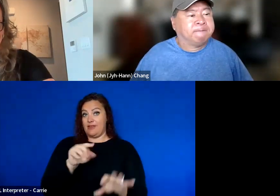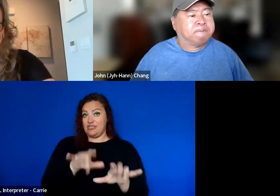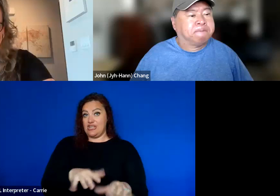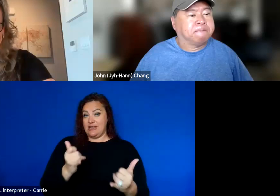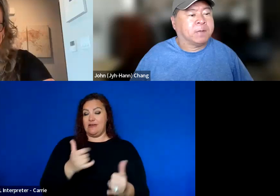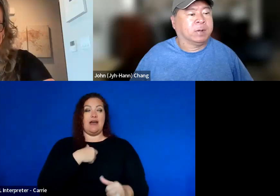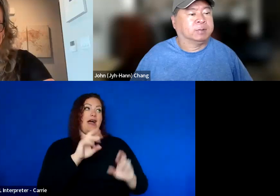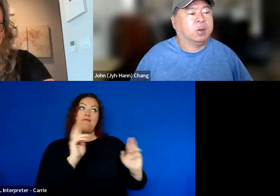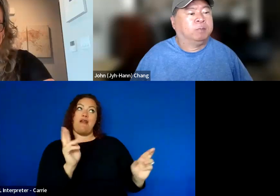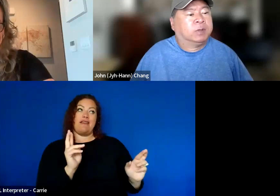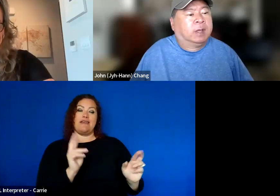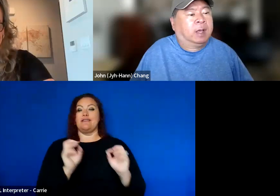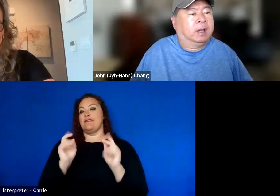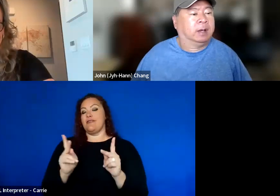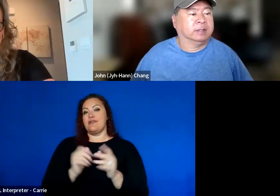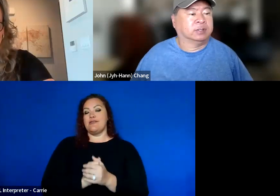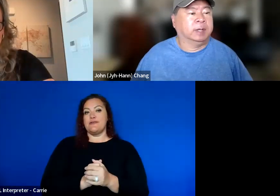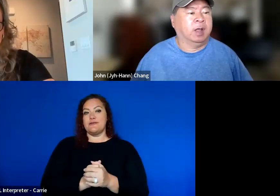I'm ready. Okay, so